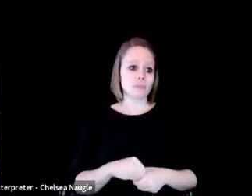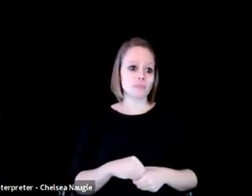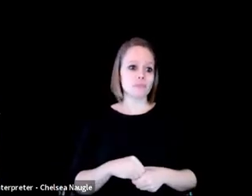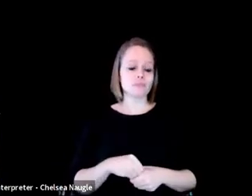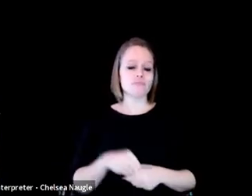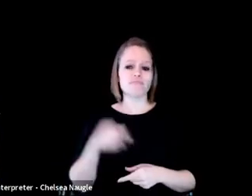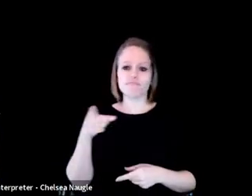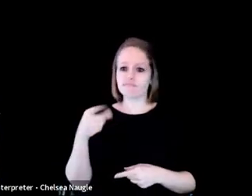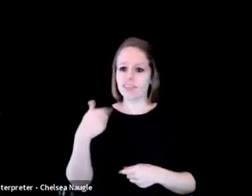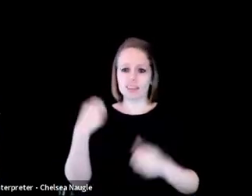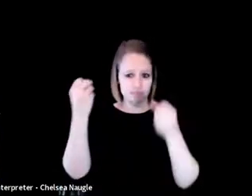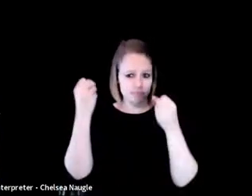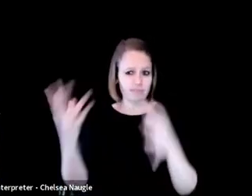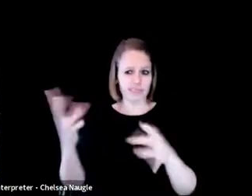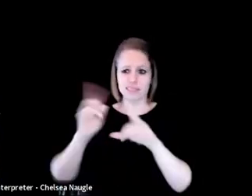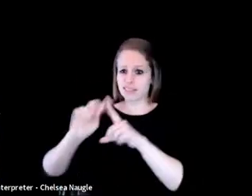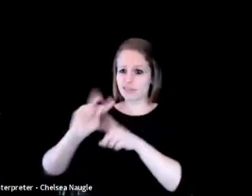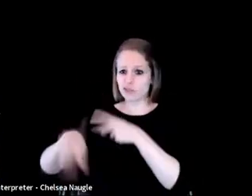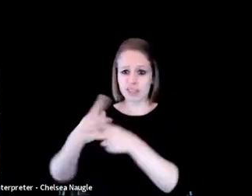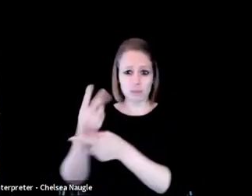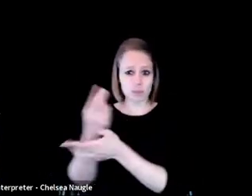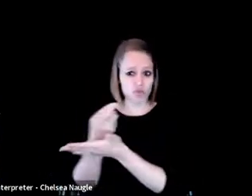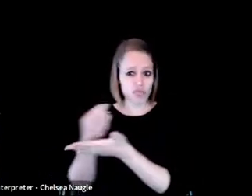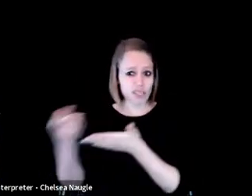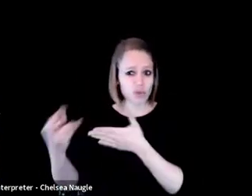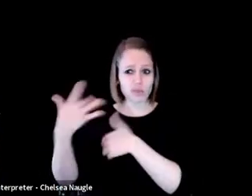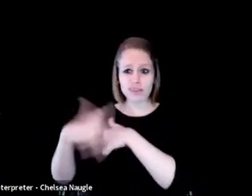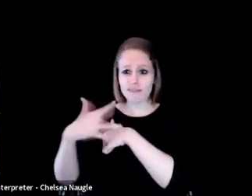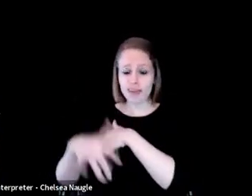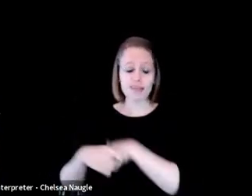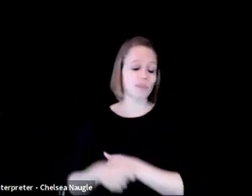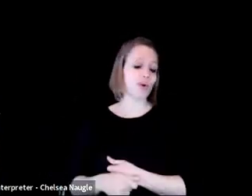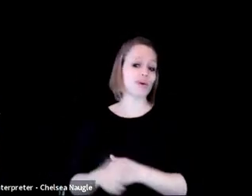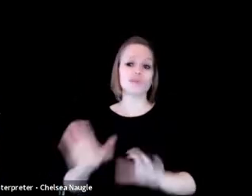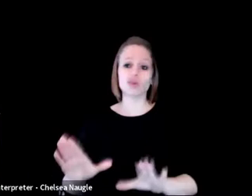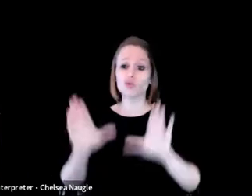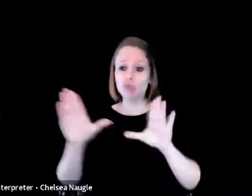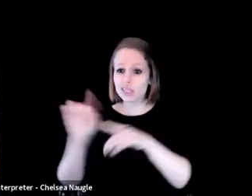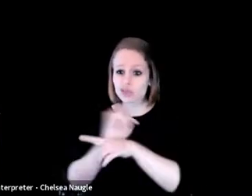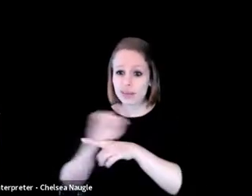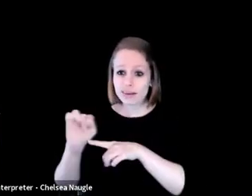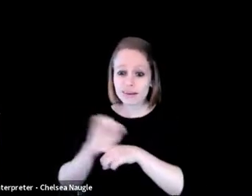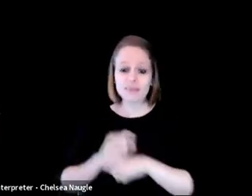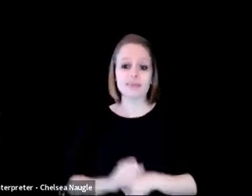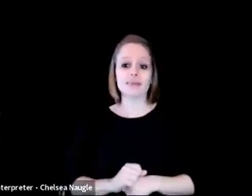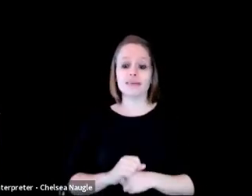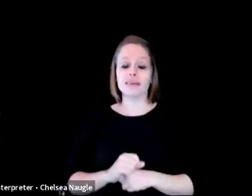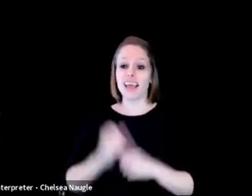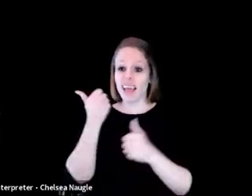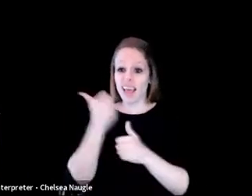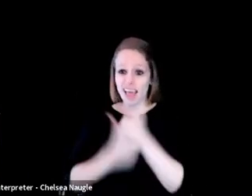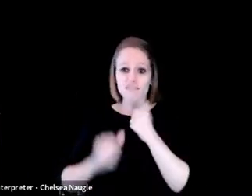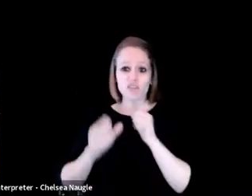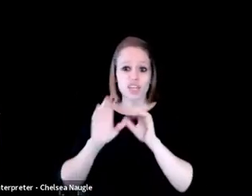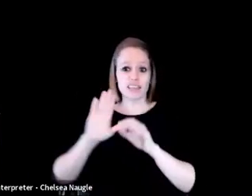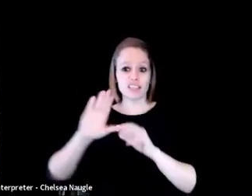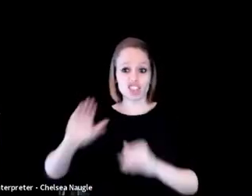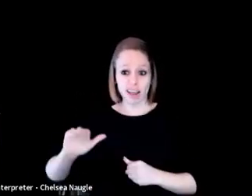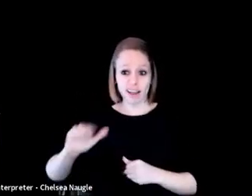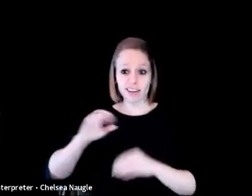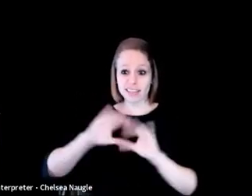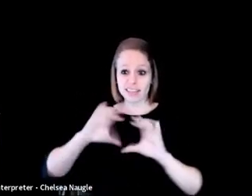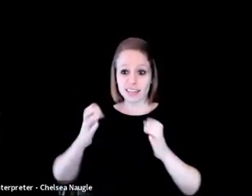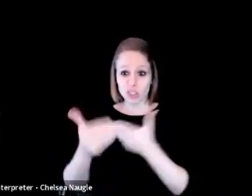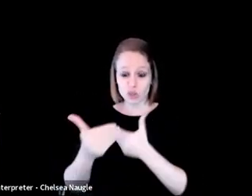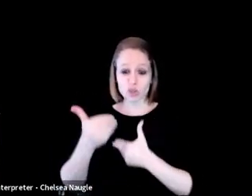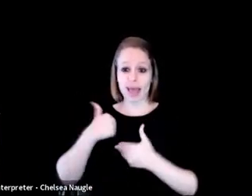all kinds of resources, great training. There were, every child in the classroom had a behavioral aid, so that they had been